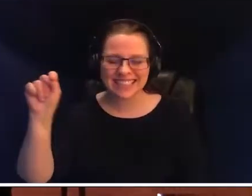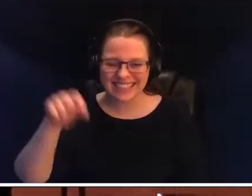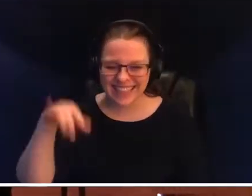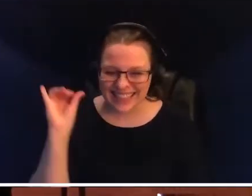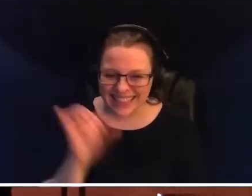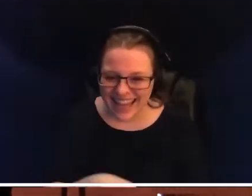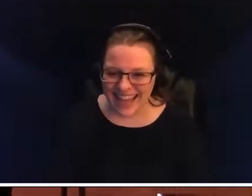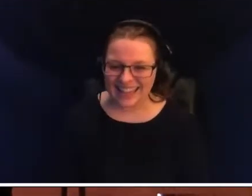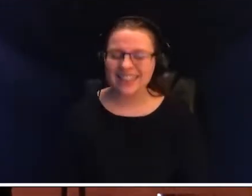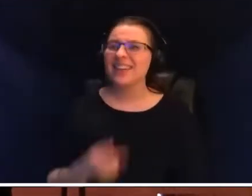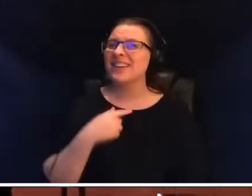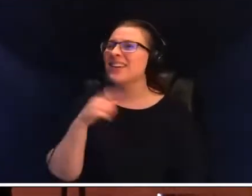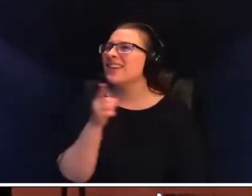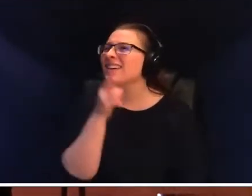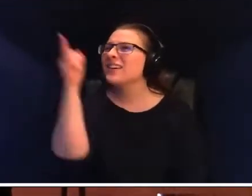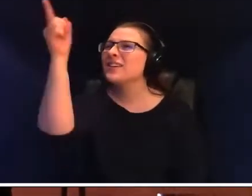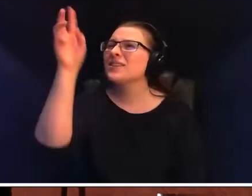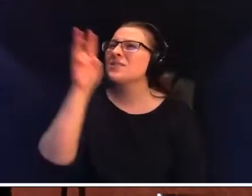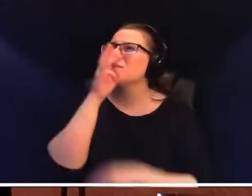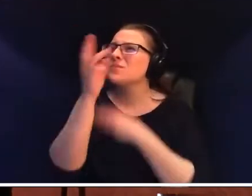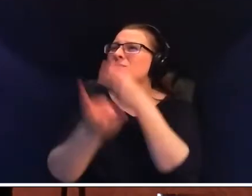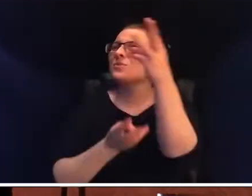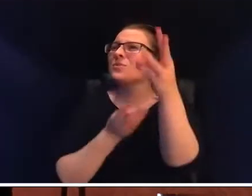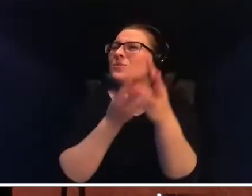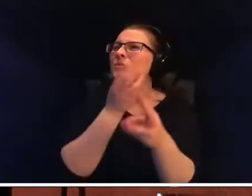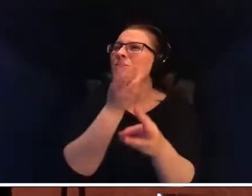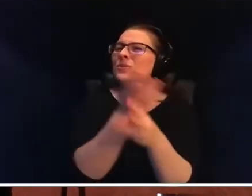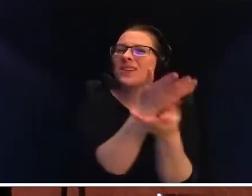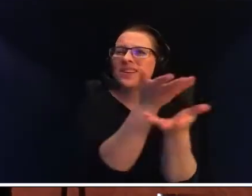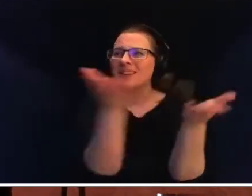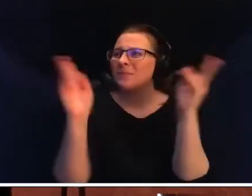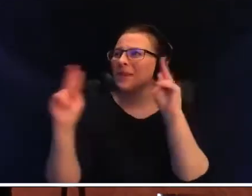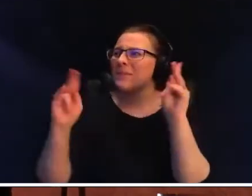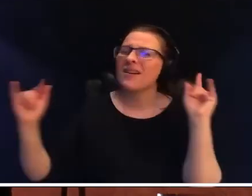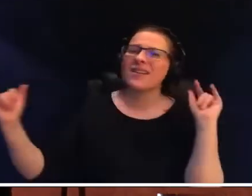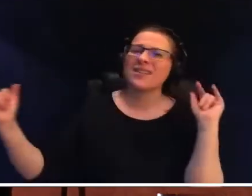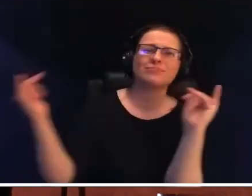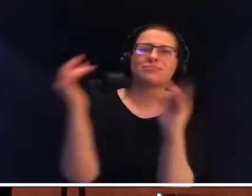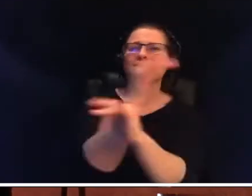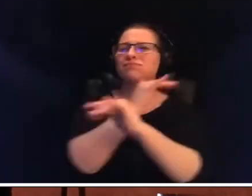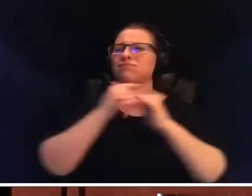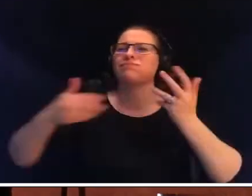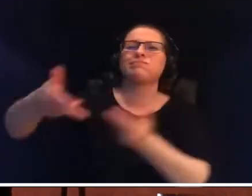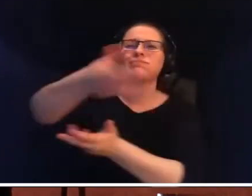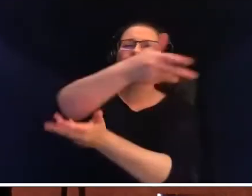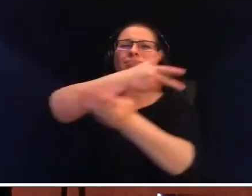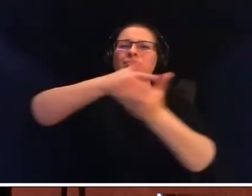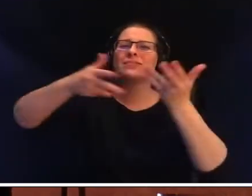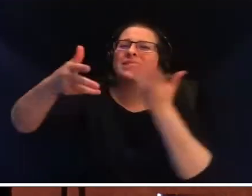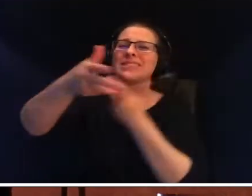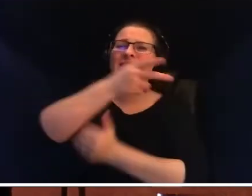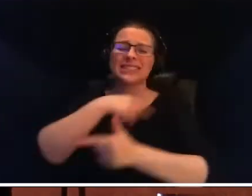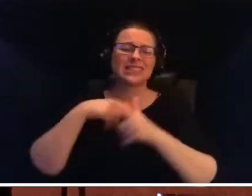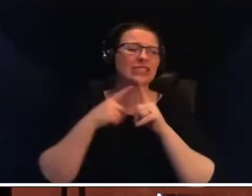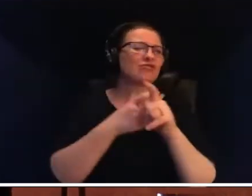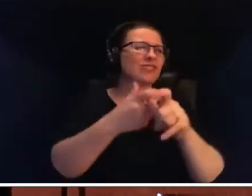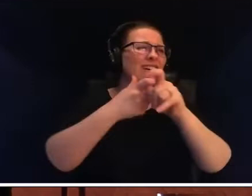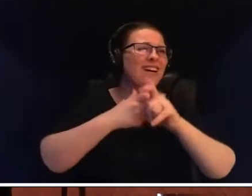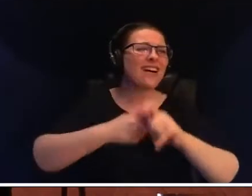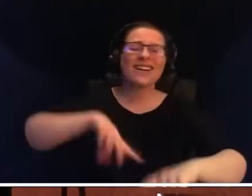Street. Up where they walk, up where they run, up where they stay all day in